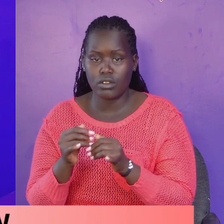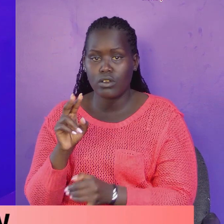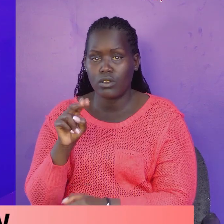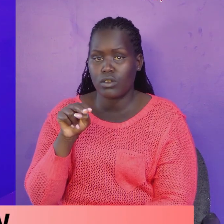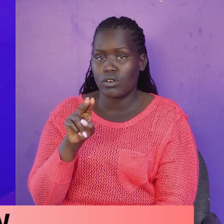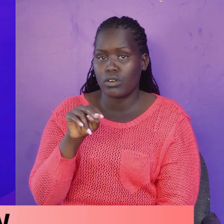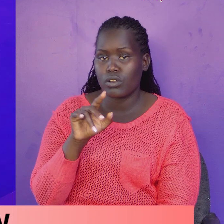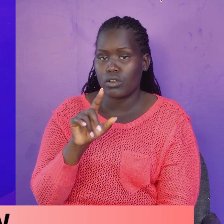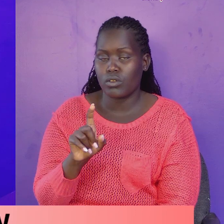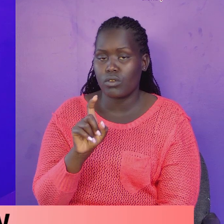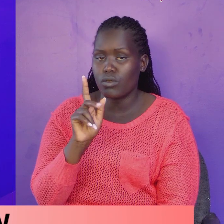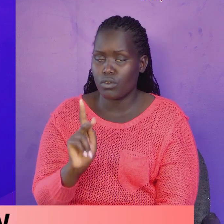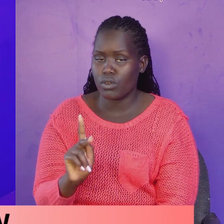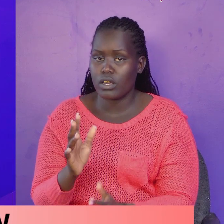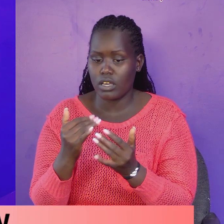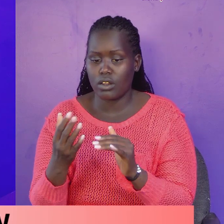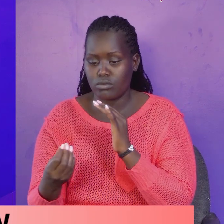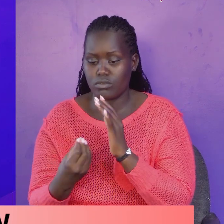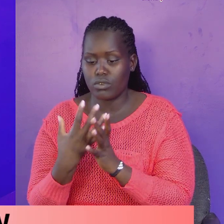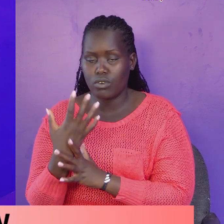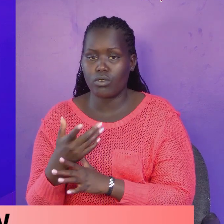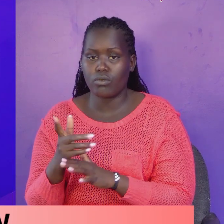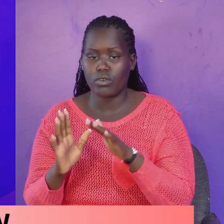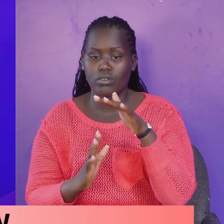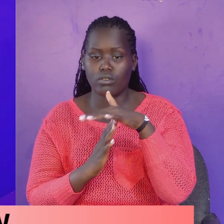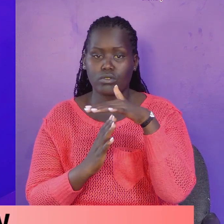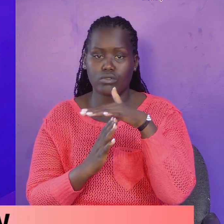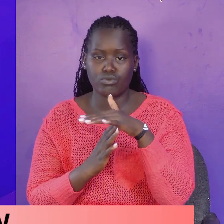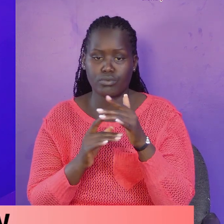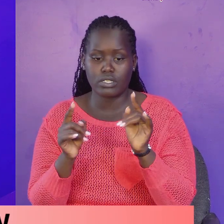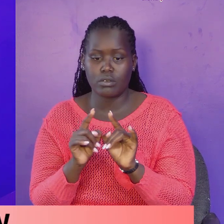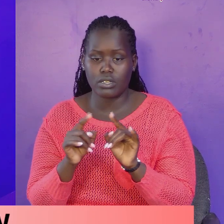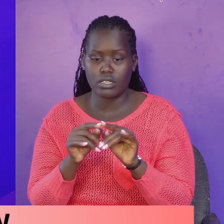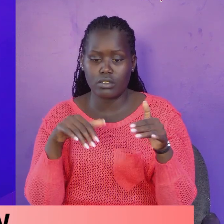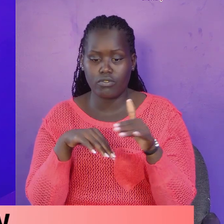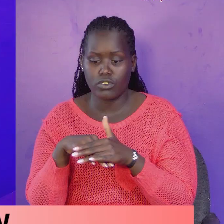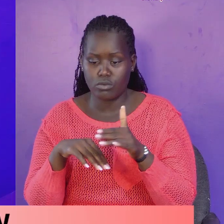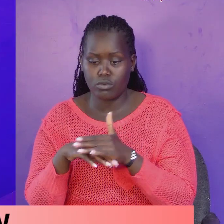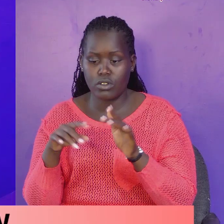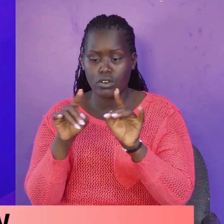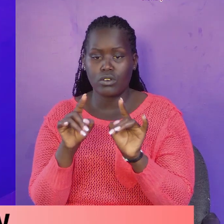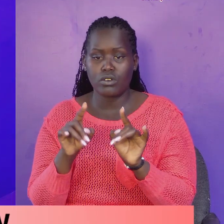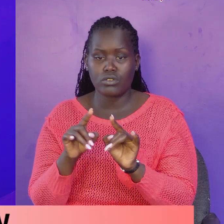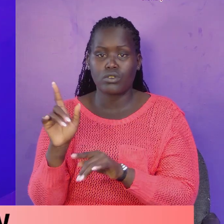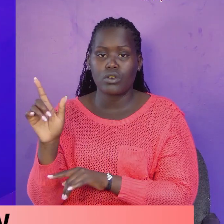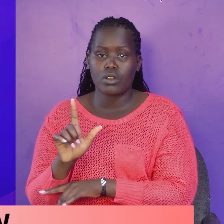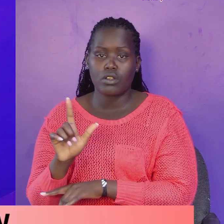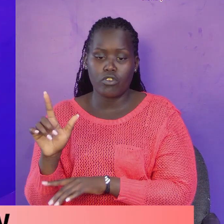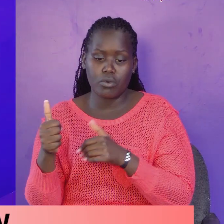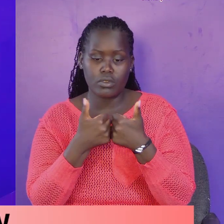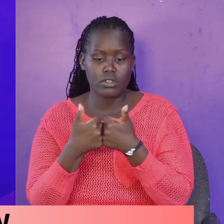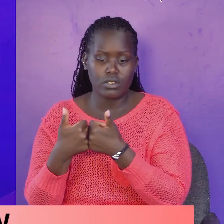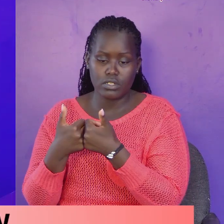are now flourishing in top flight football. And then Liverpool, they're struggling with Isak